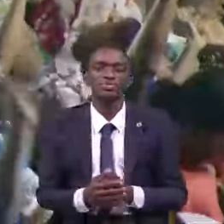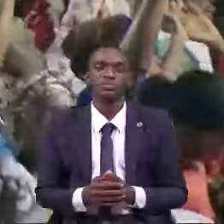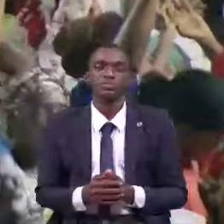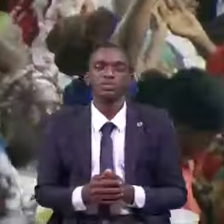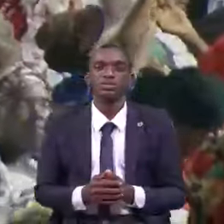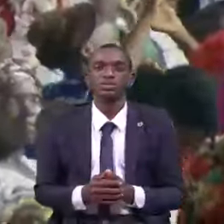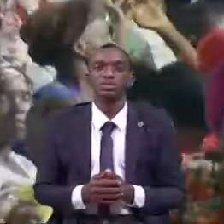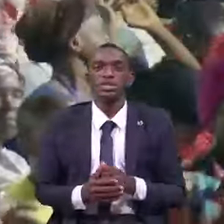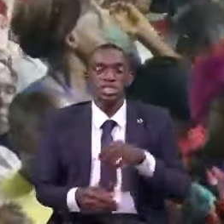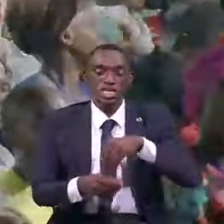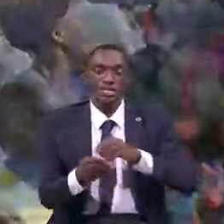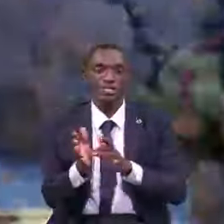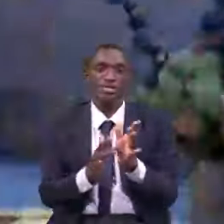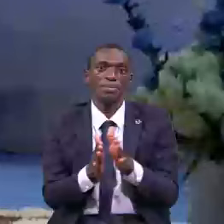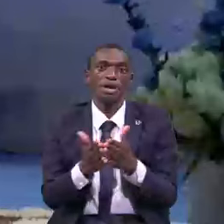Lamentation chapter 3, verse